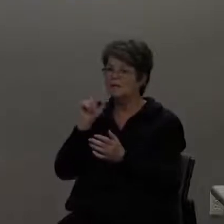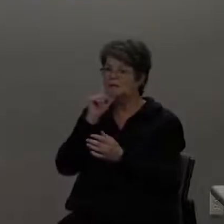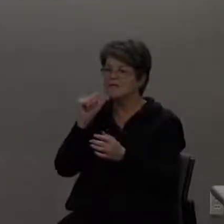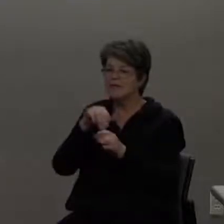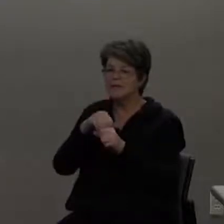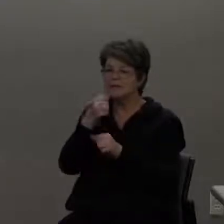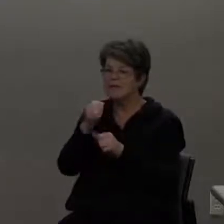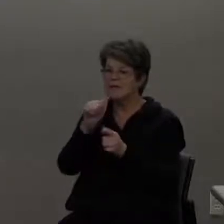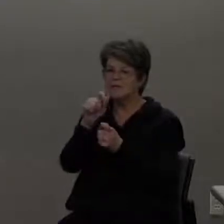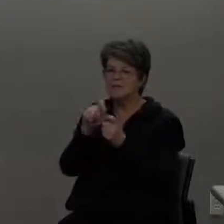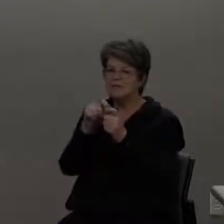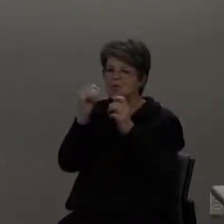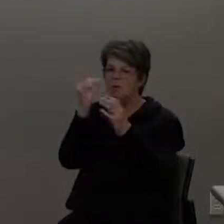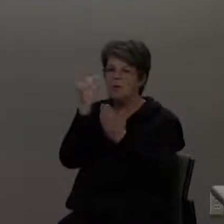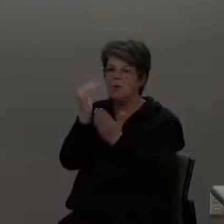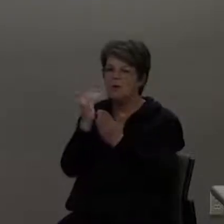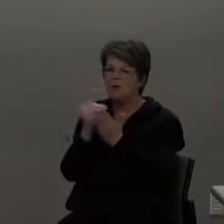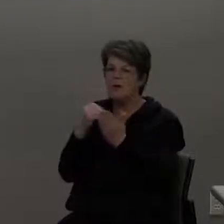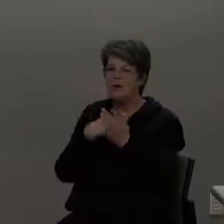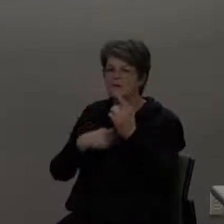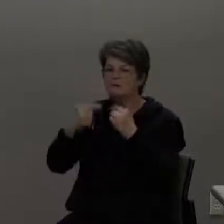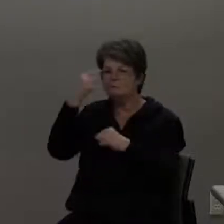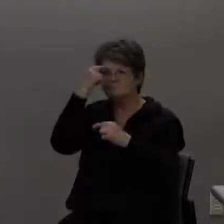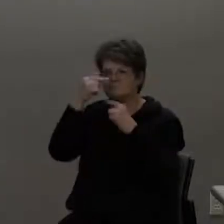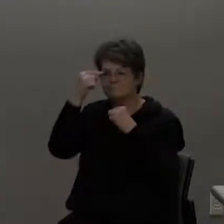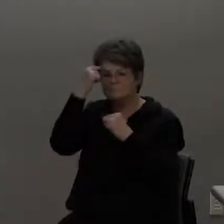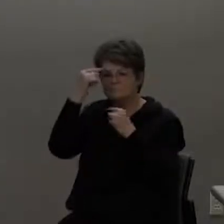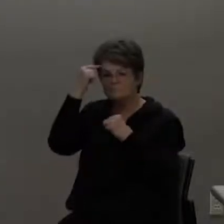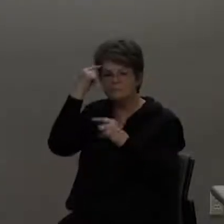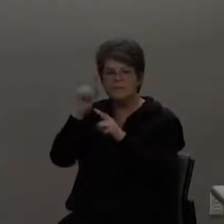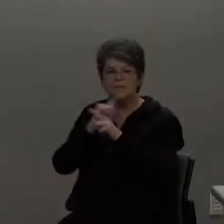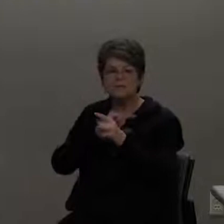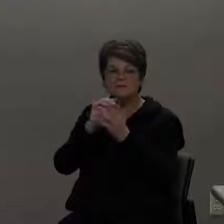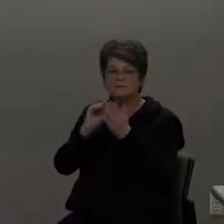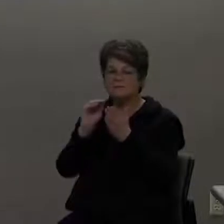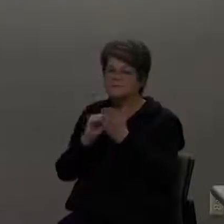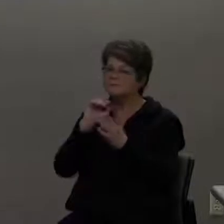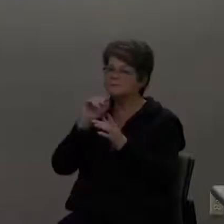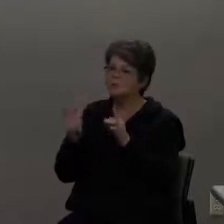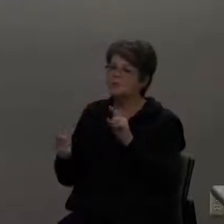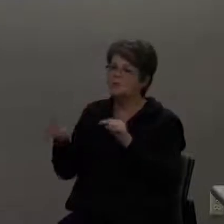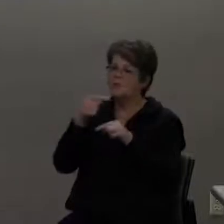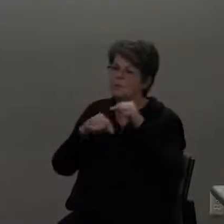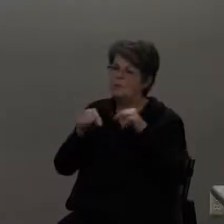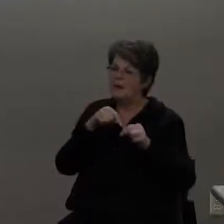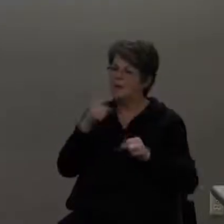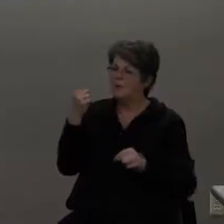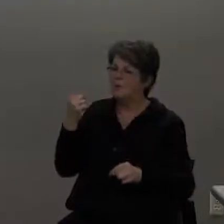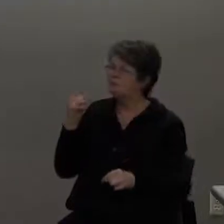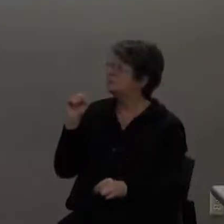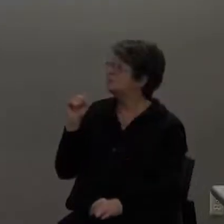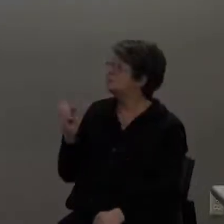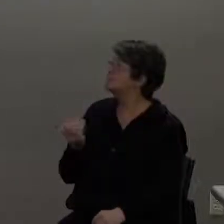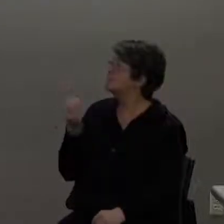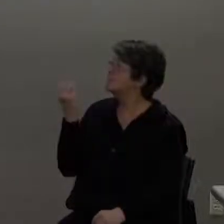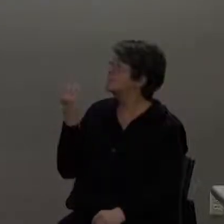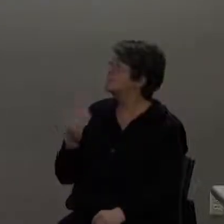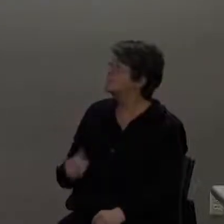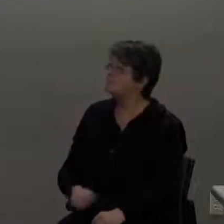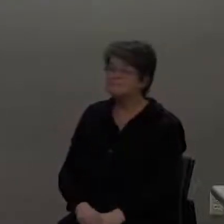particular order. This is what hit my head as I was writing them down. Go back a slide, please. Yes.